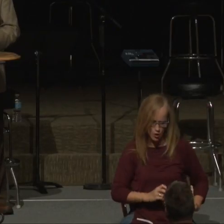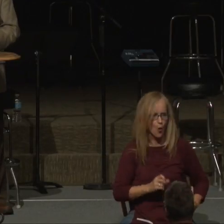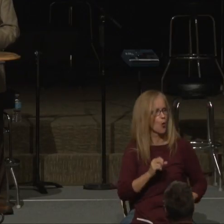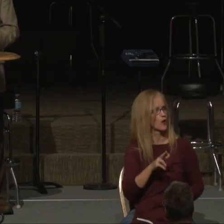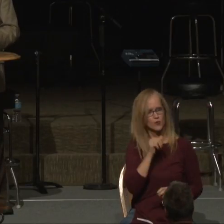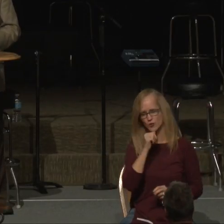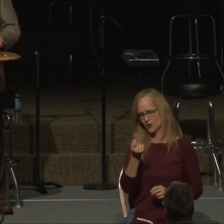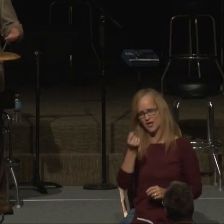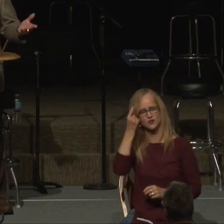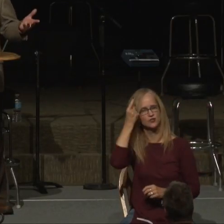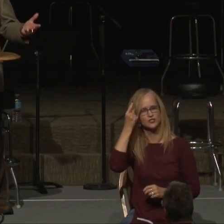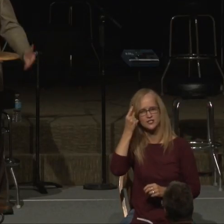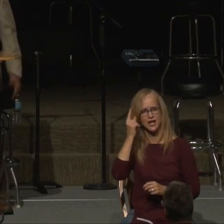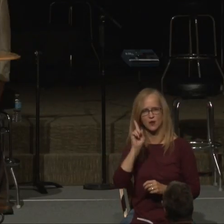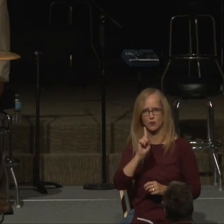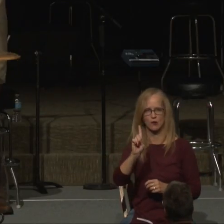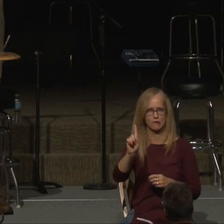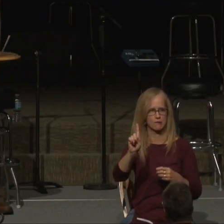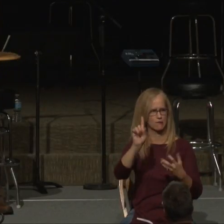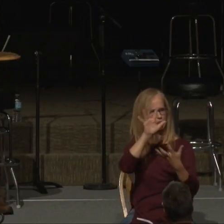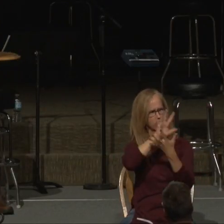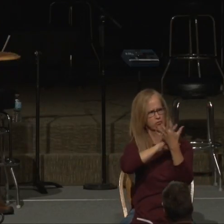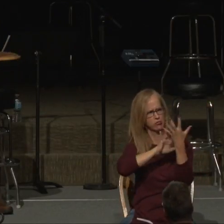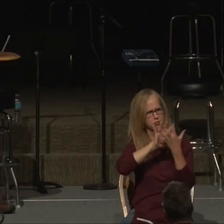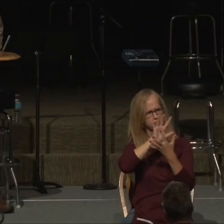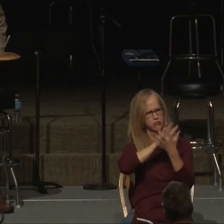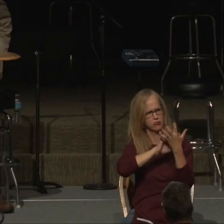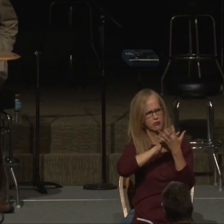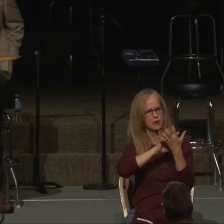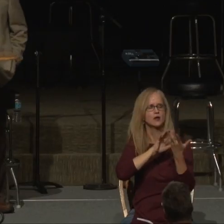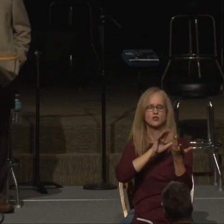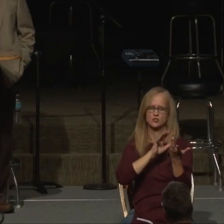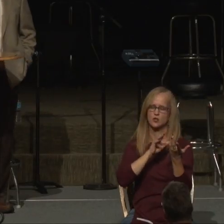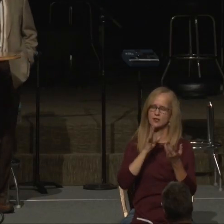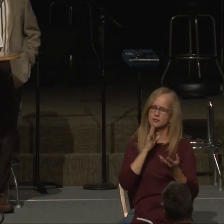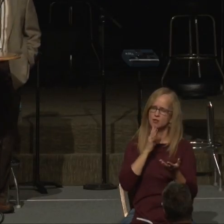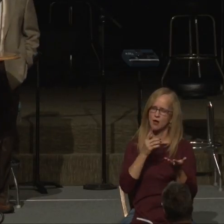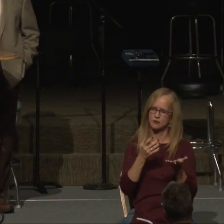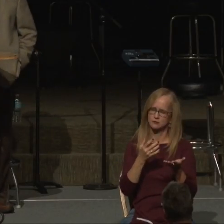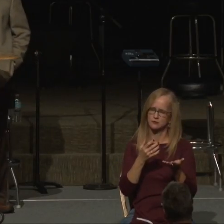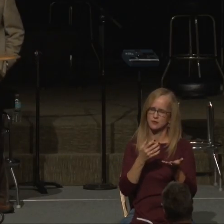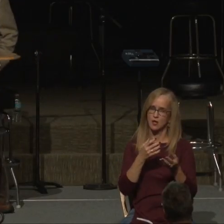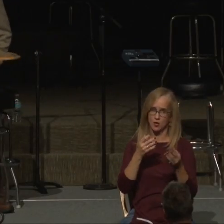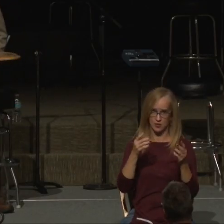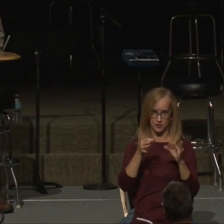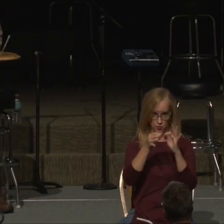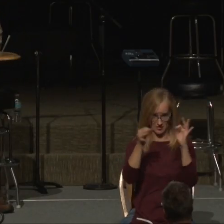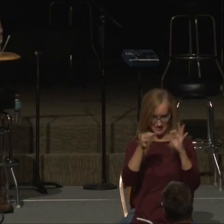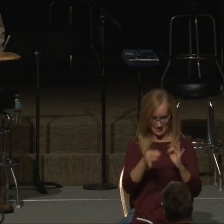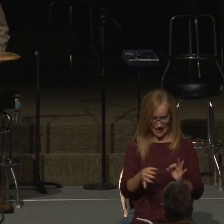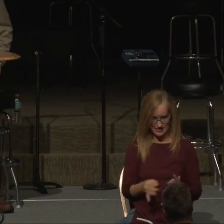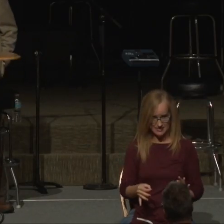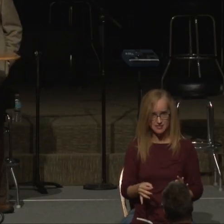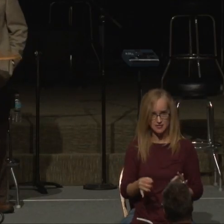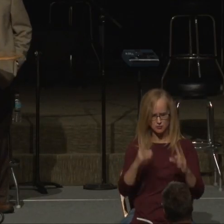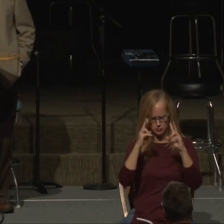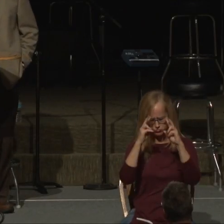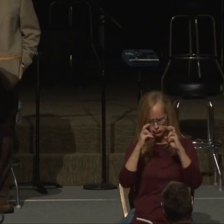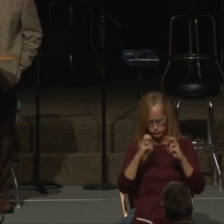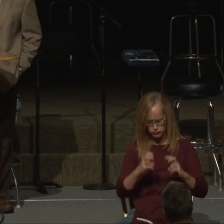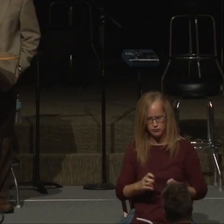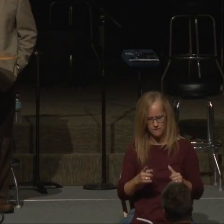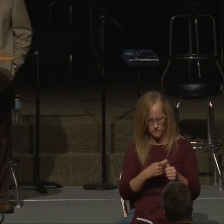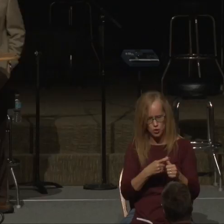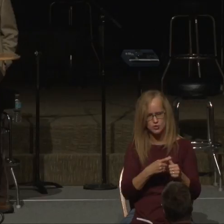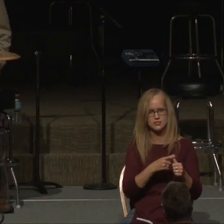understand. We walk away as foggy as we walked in. So let's talk about it. We'll break those two sentences down, those two phrases down.